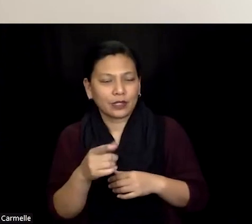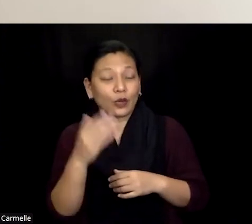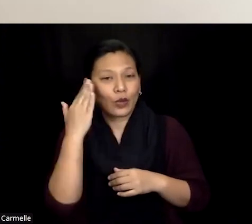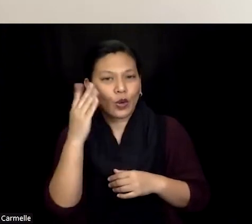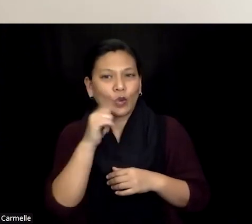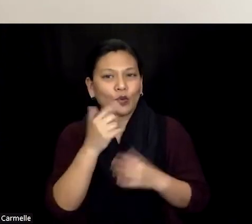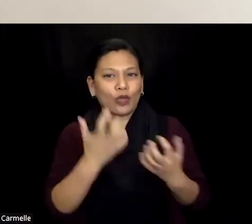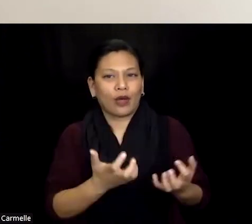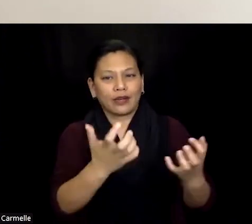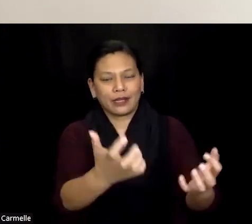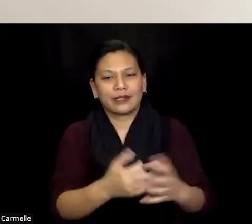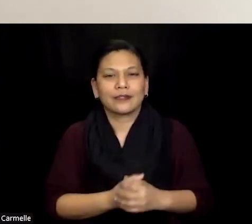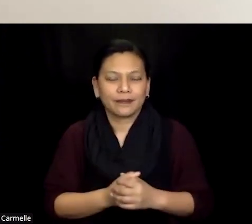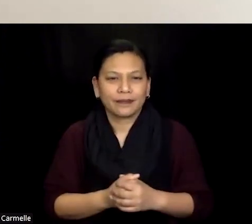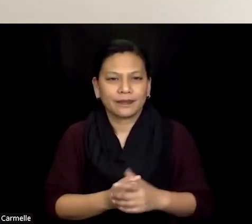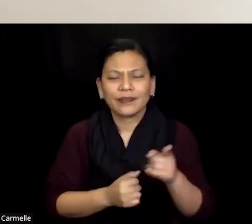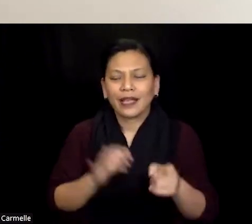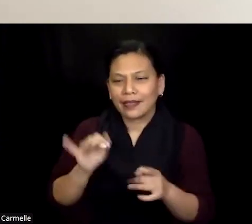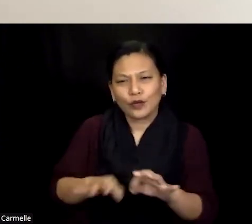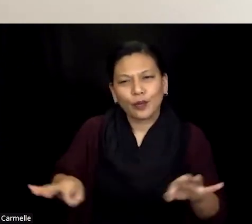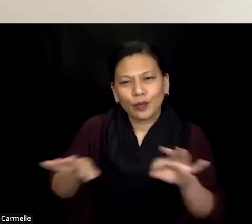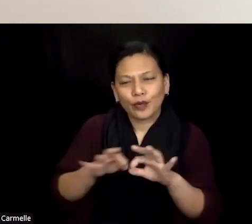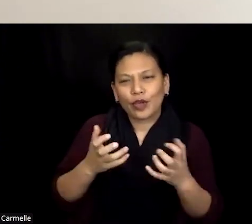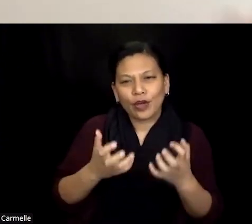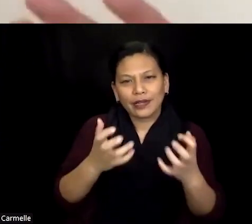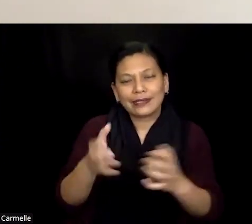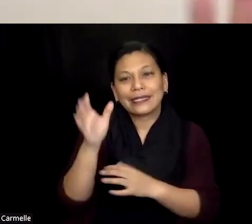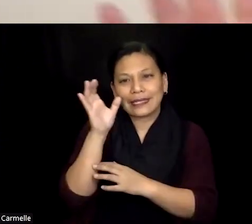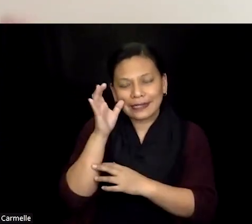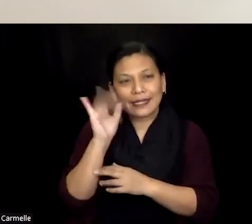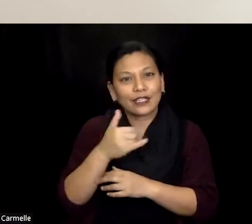thing. That's the most important thing, is the audience as well, is listening to them and,